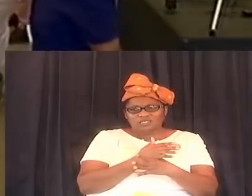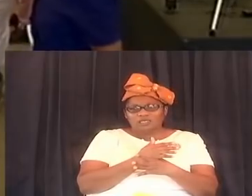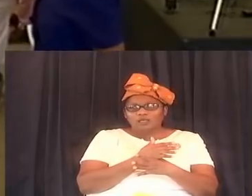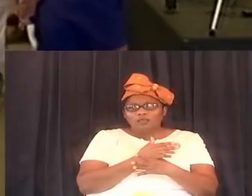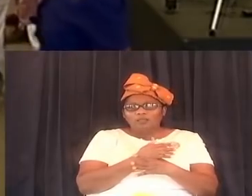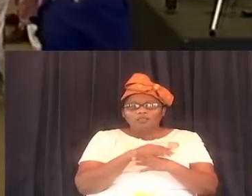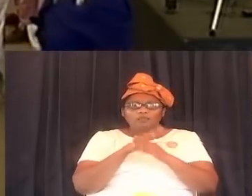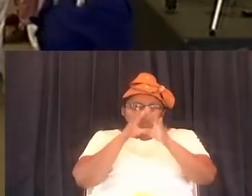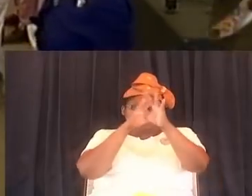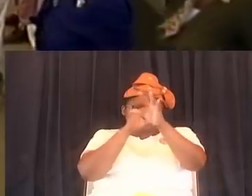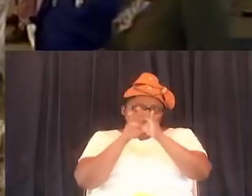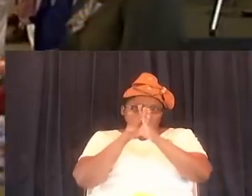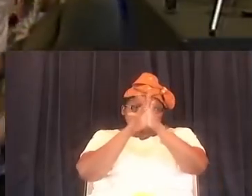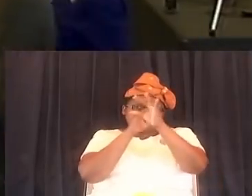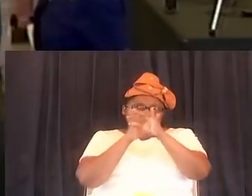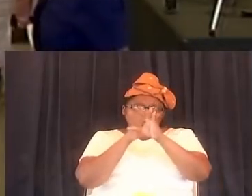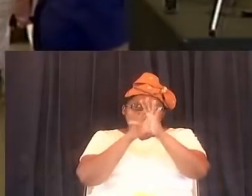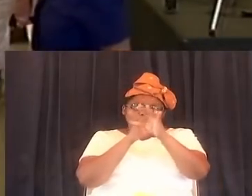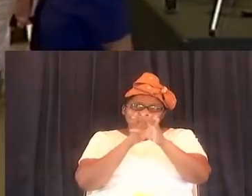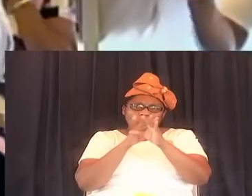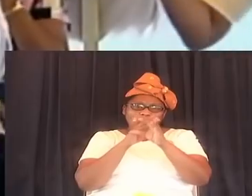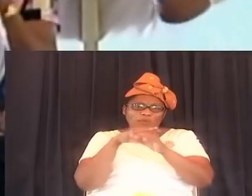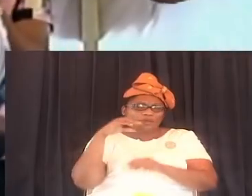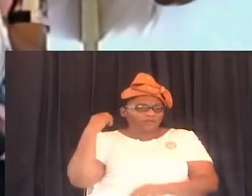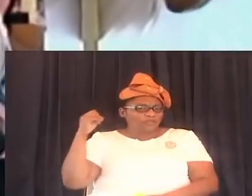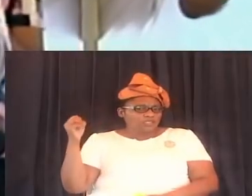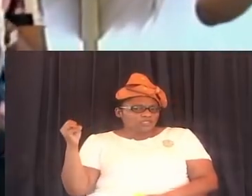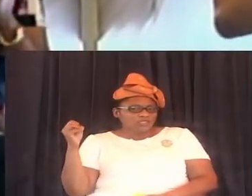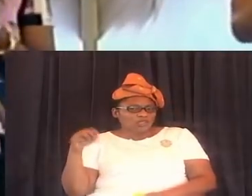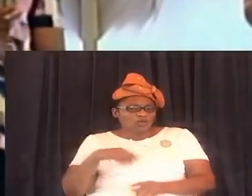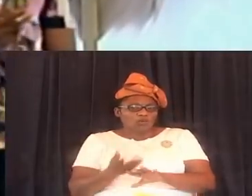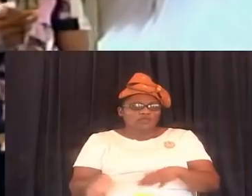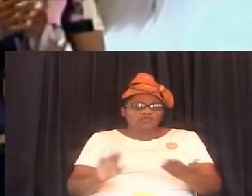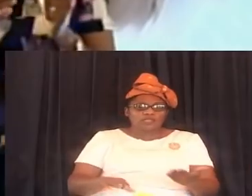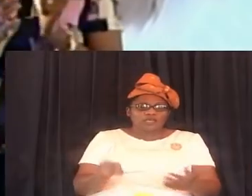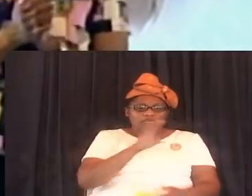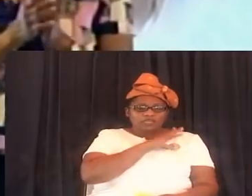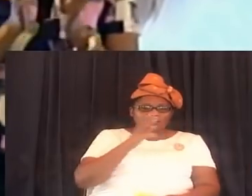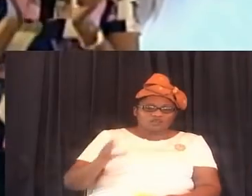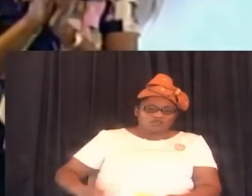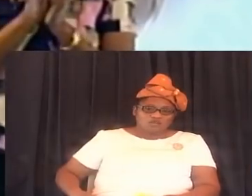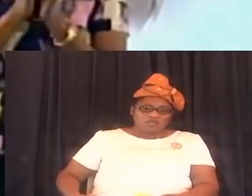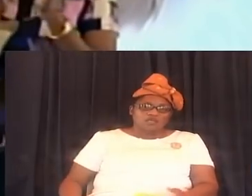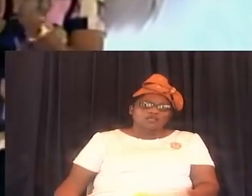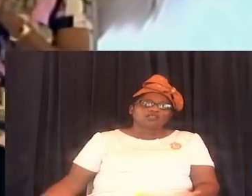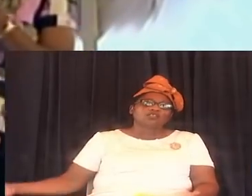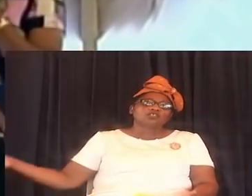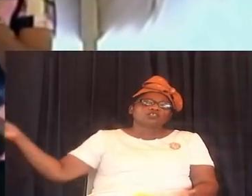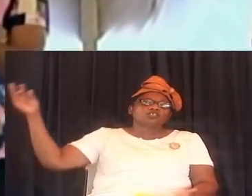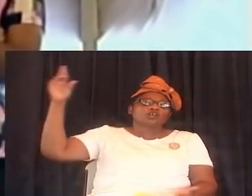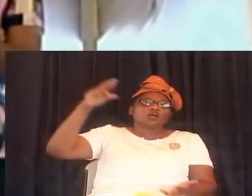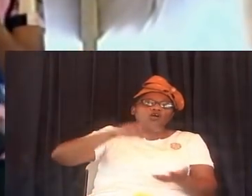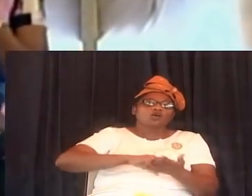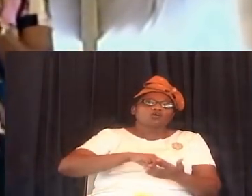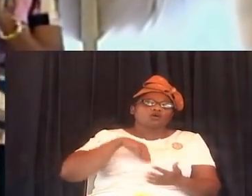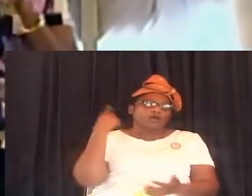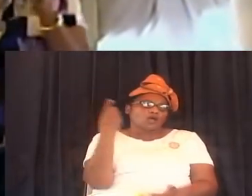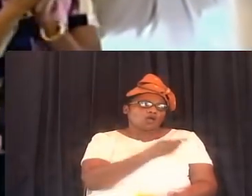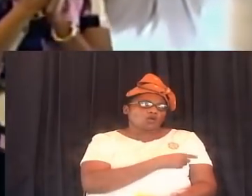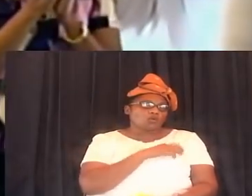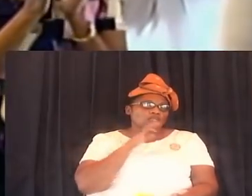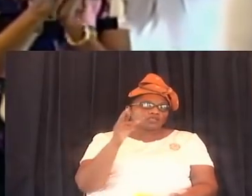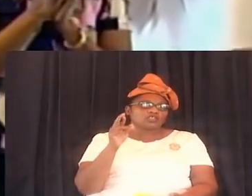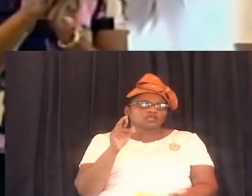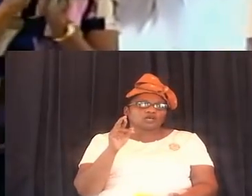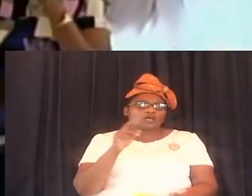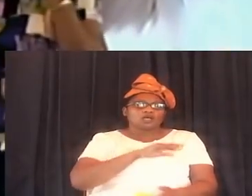rise, and then we shall all be caught up to meet him. Hallelujah. To have that marriage supper somewhere up in